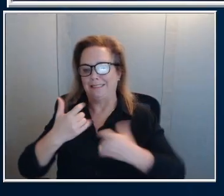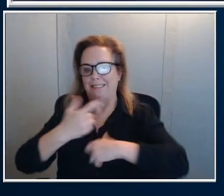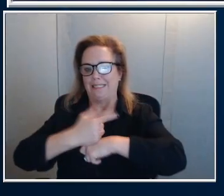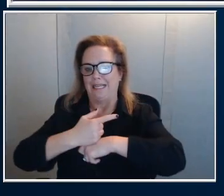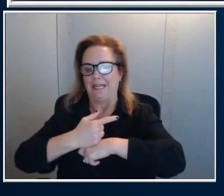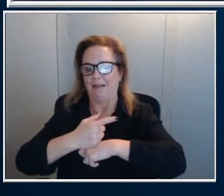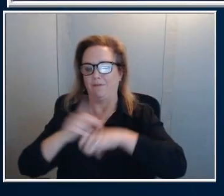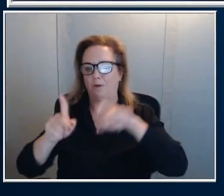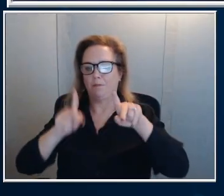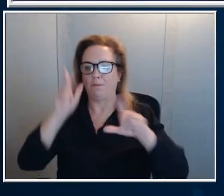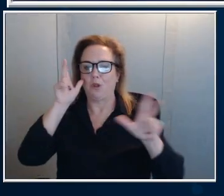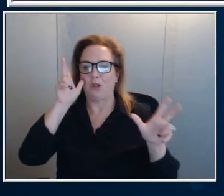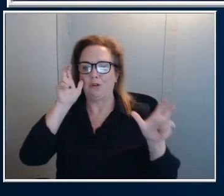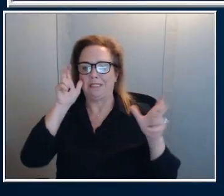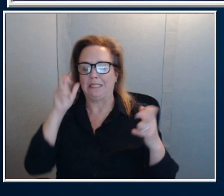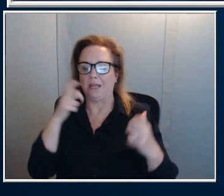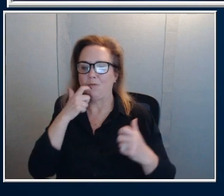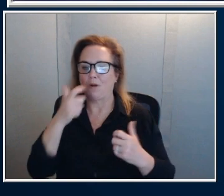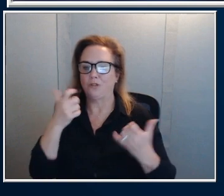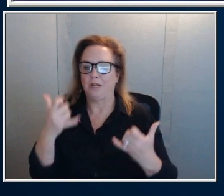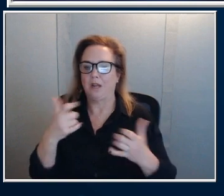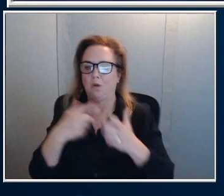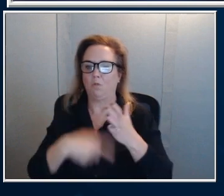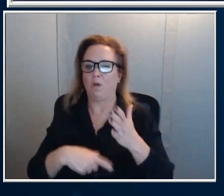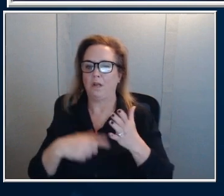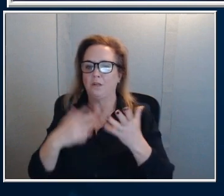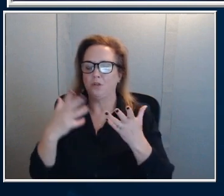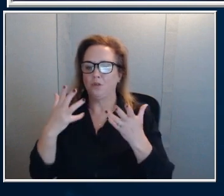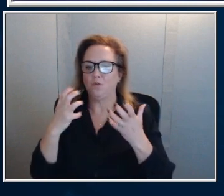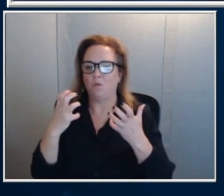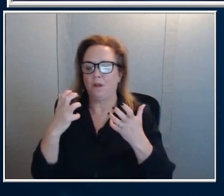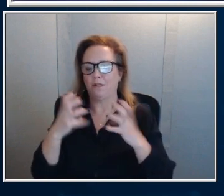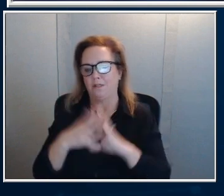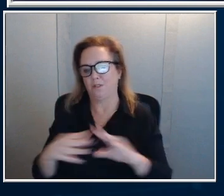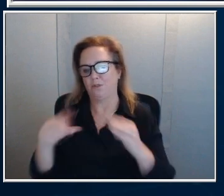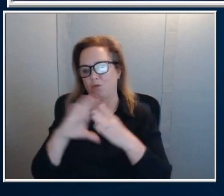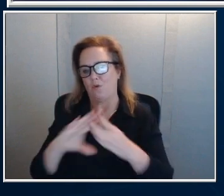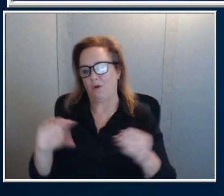who are listening right now, what do you want the takeaway from this story to be?